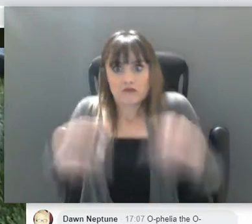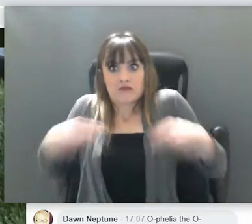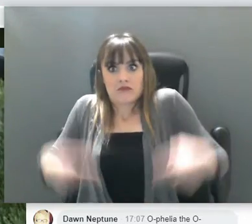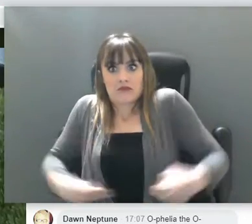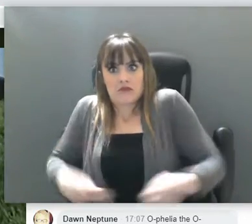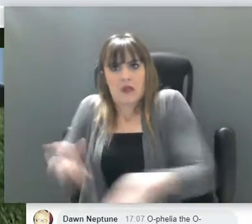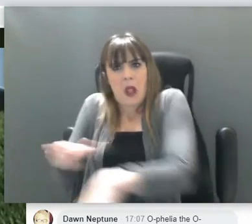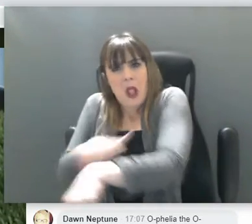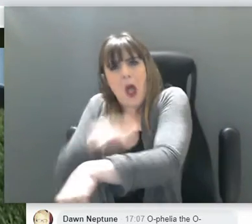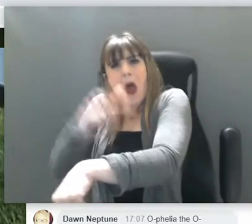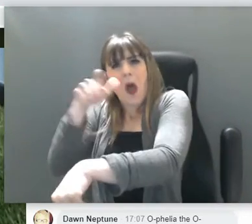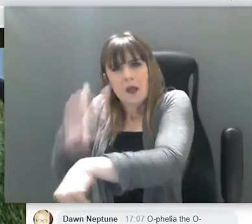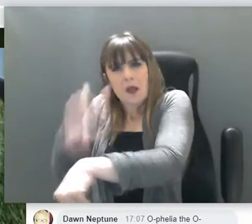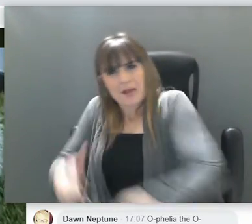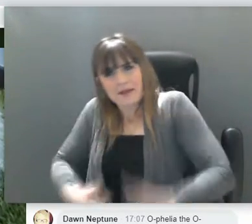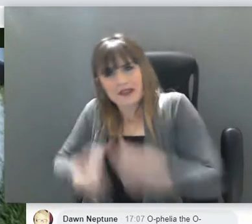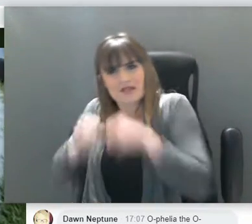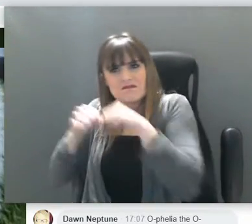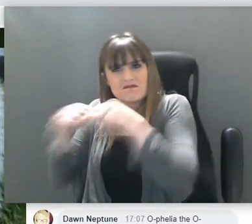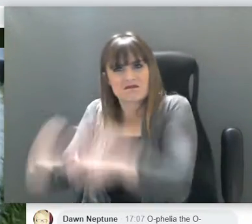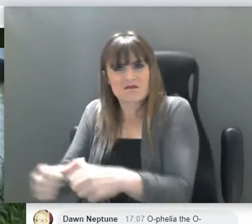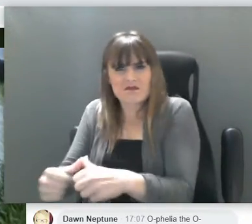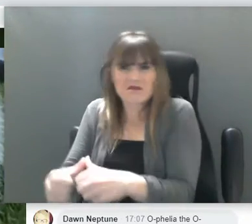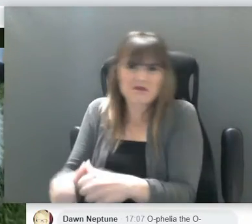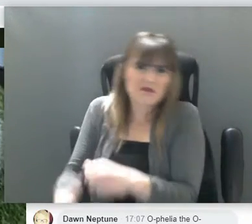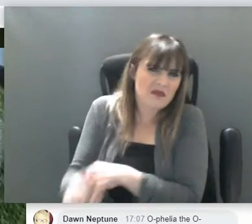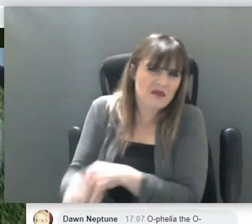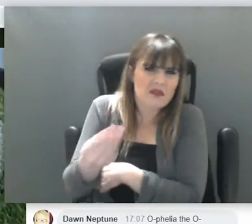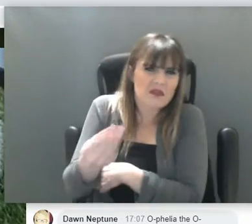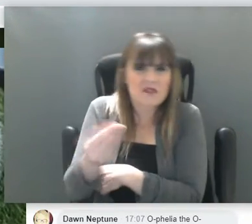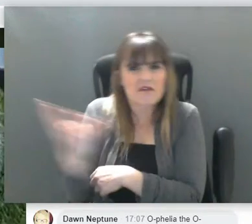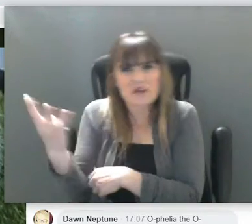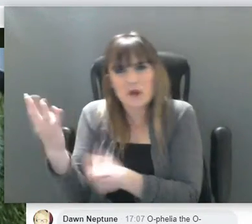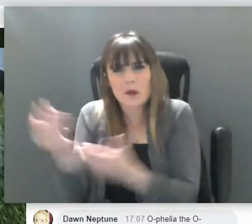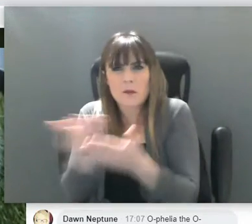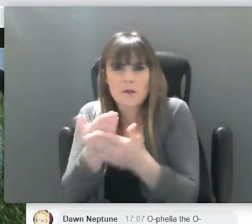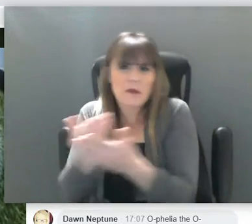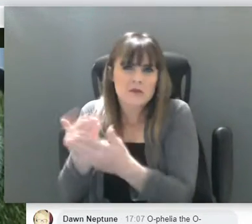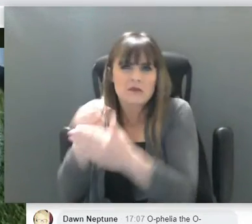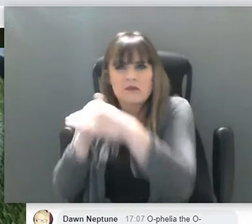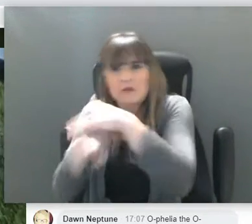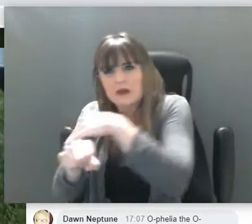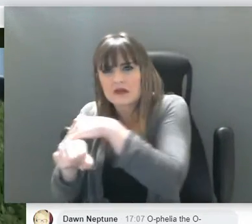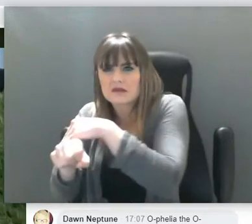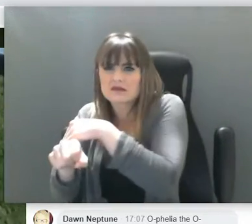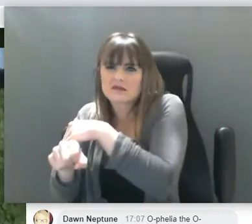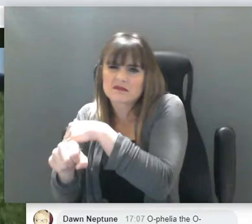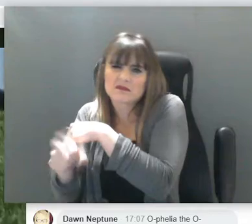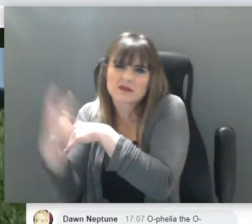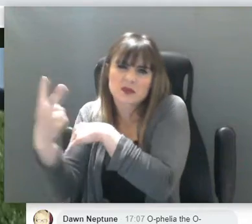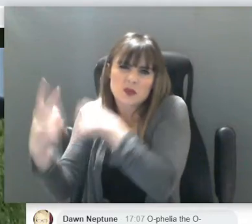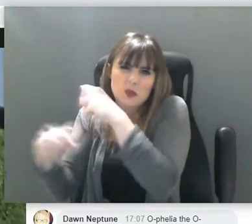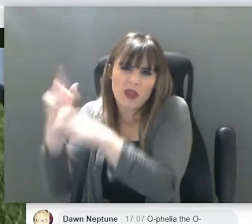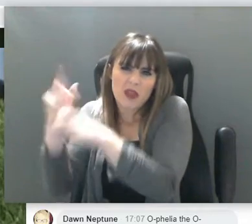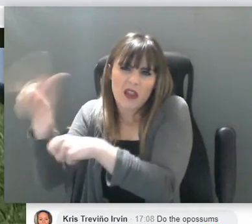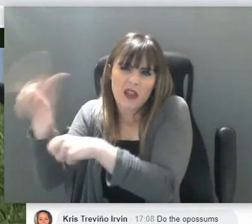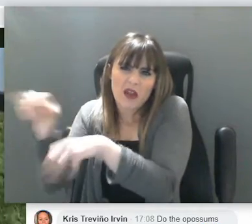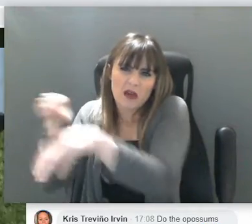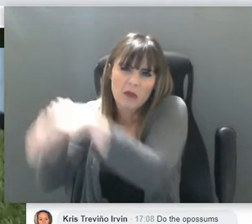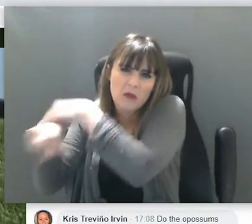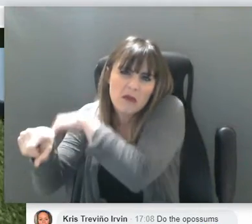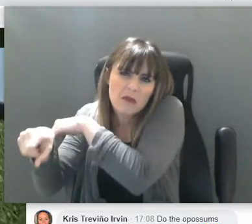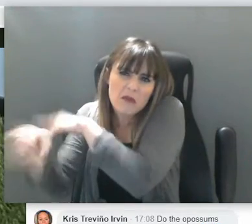every couple of years. Yeah. These guys, since they live so short lives, they gotta pump out those kids. That is so crazy. So more